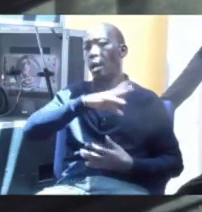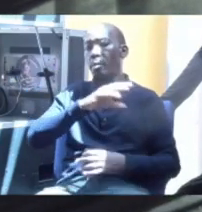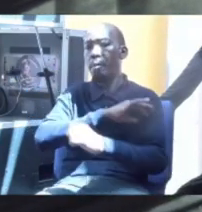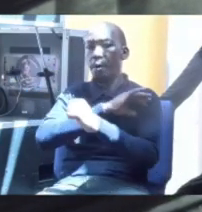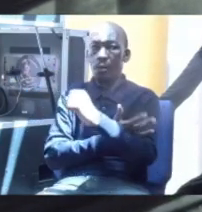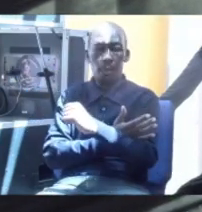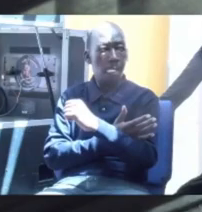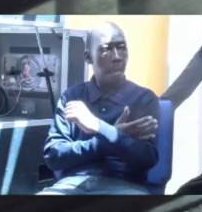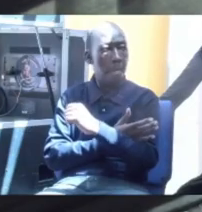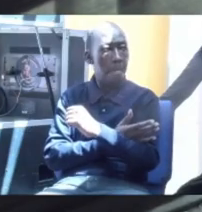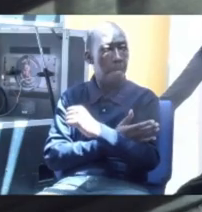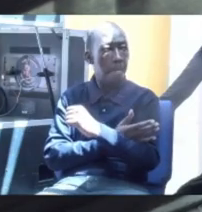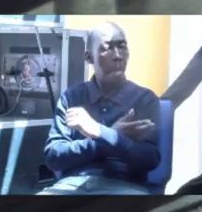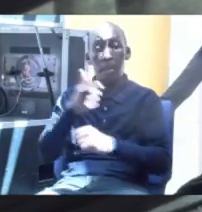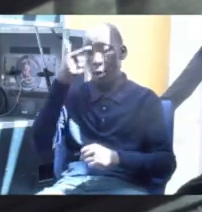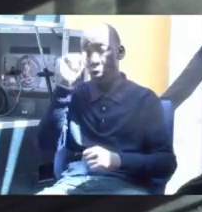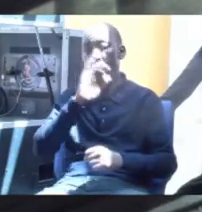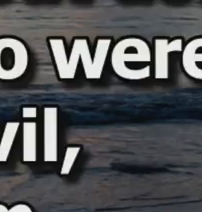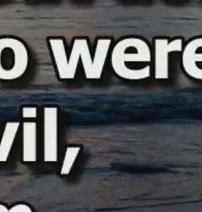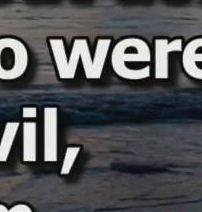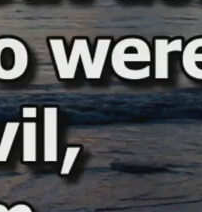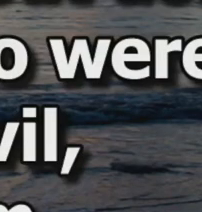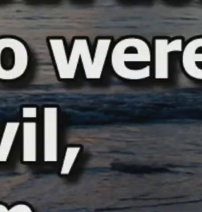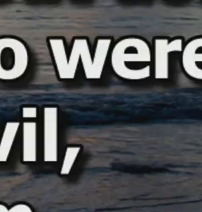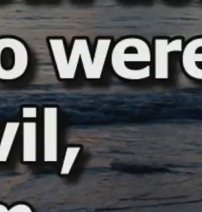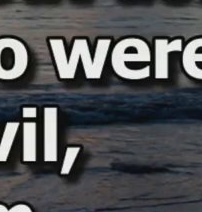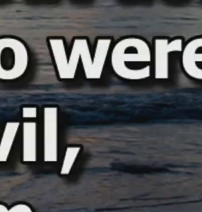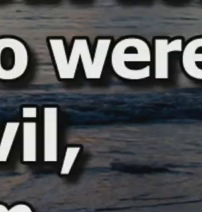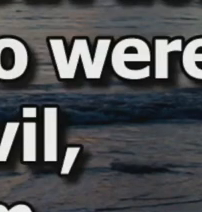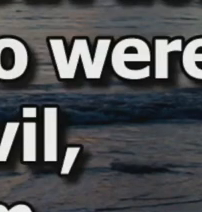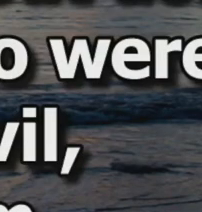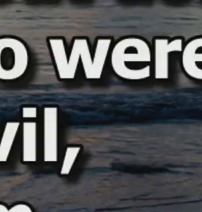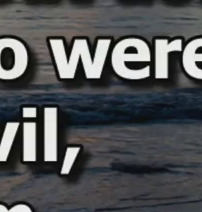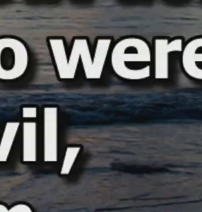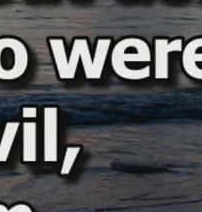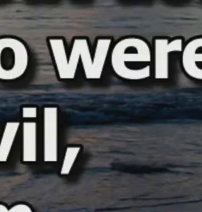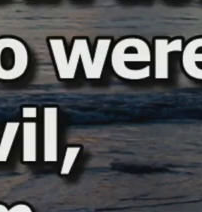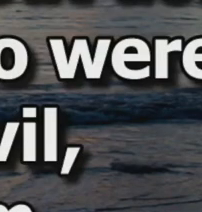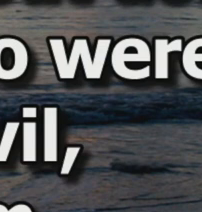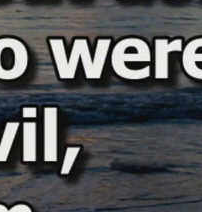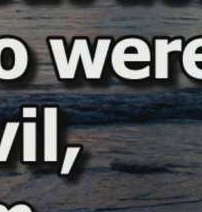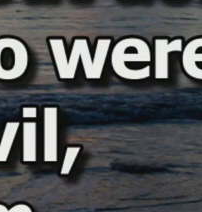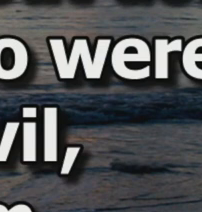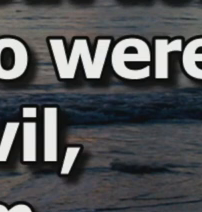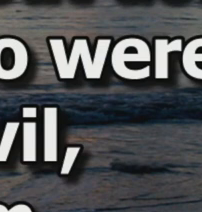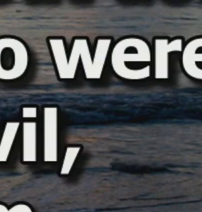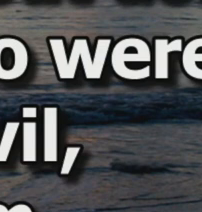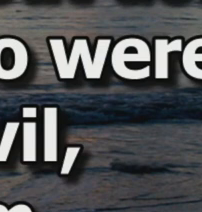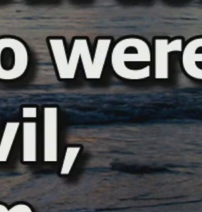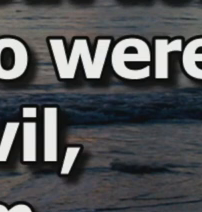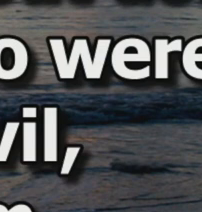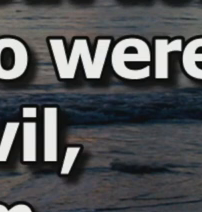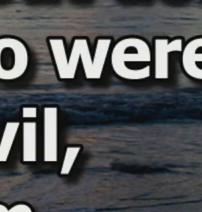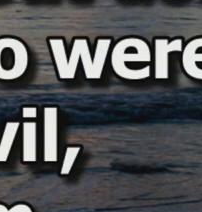and power. And because of that, he went everywhere doing good. Healing all those that were oppressed by